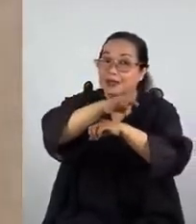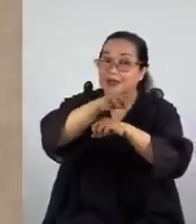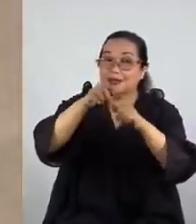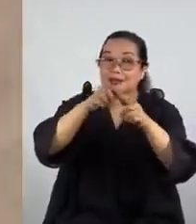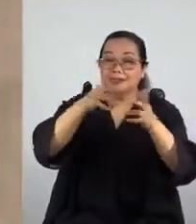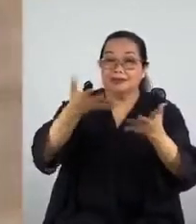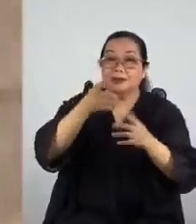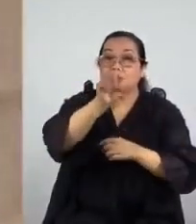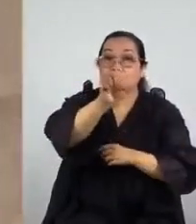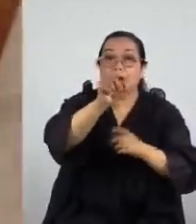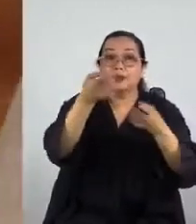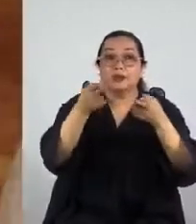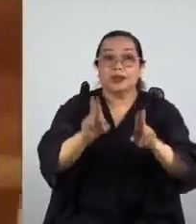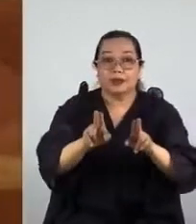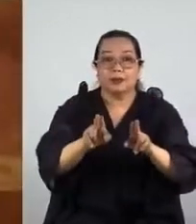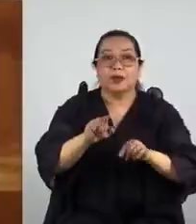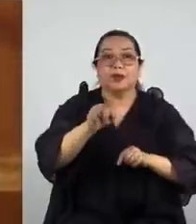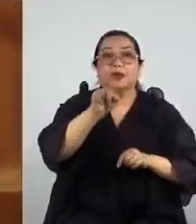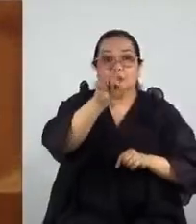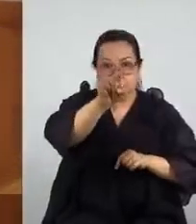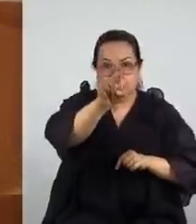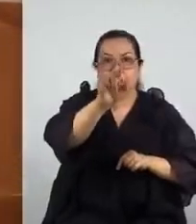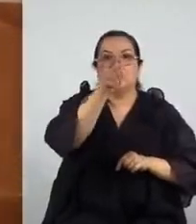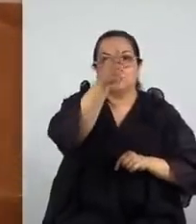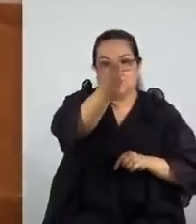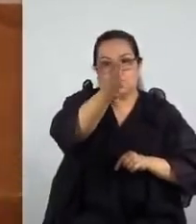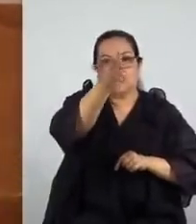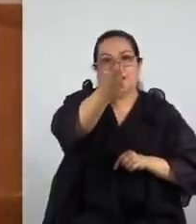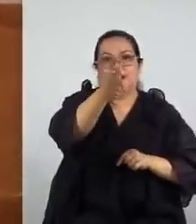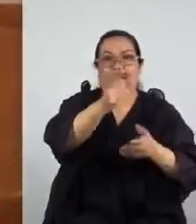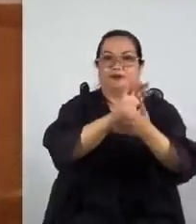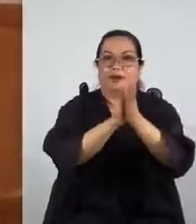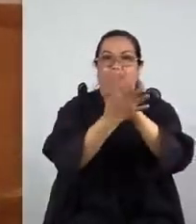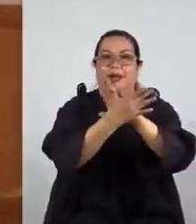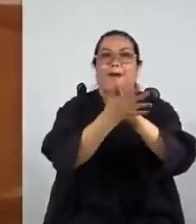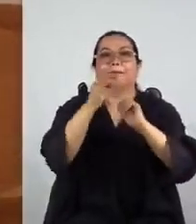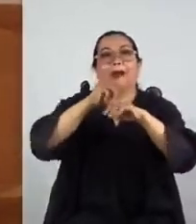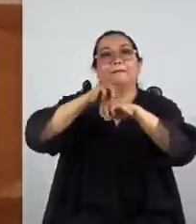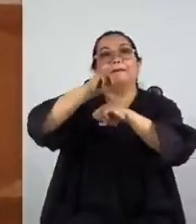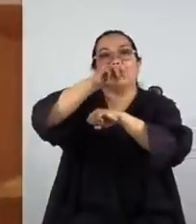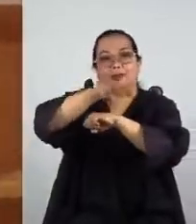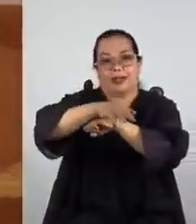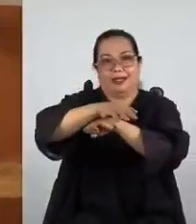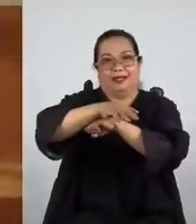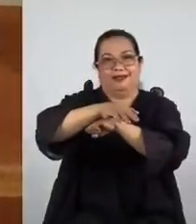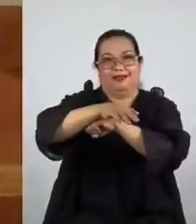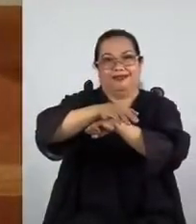for, what should happen? Let yourself be the miracle.